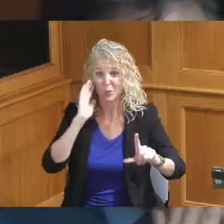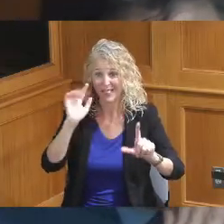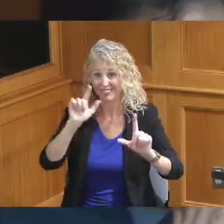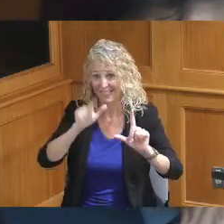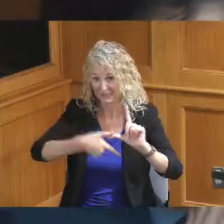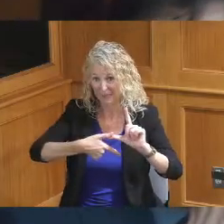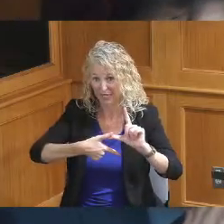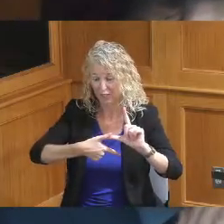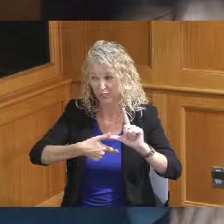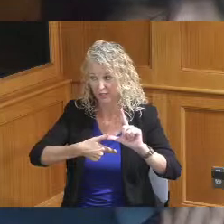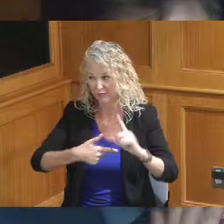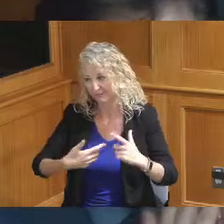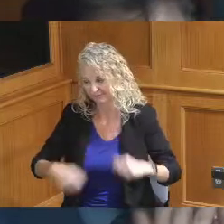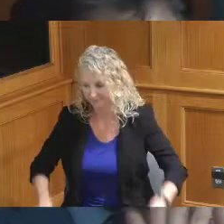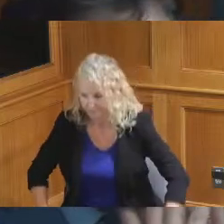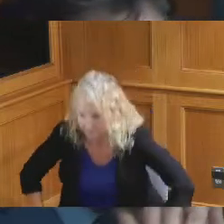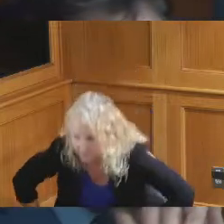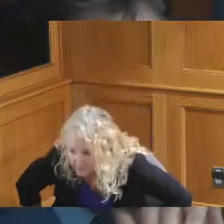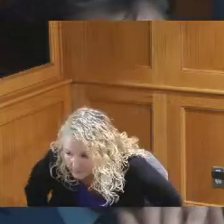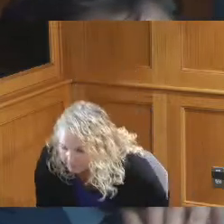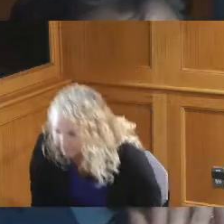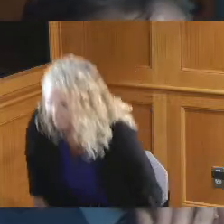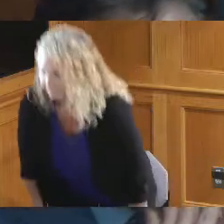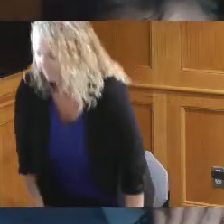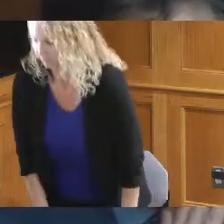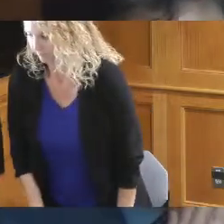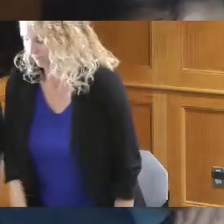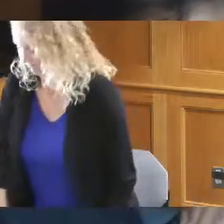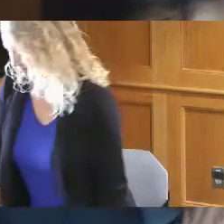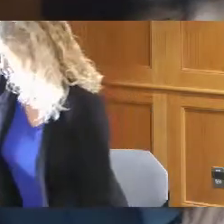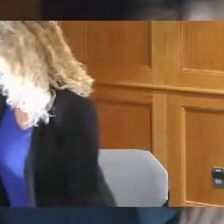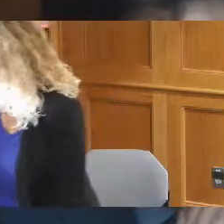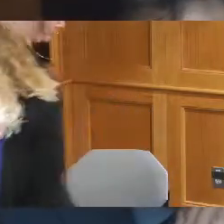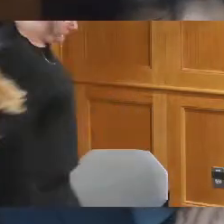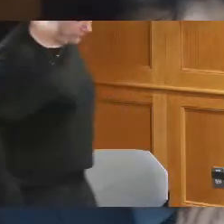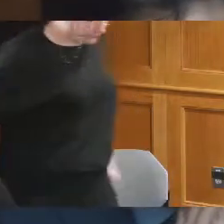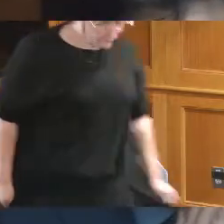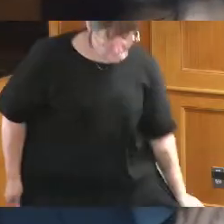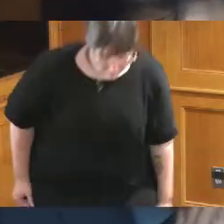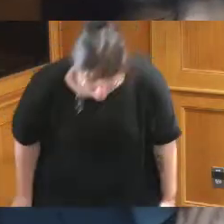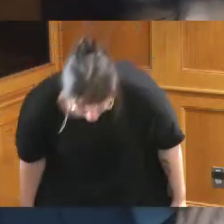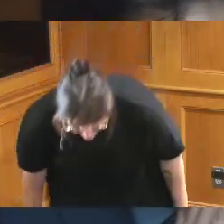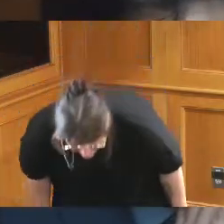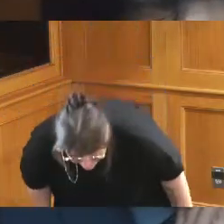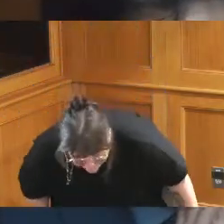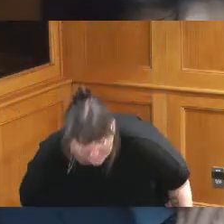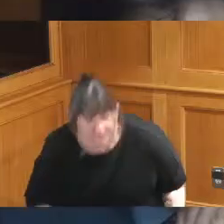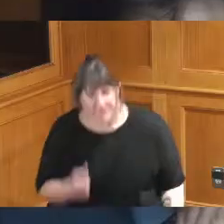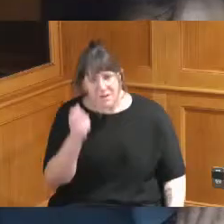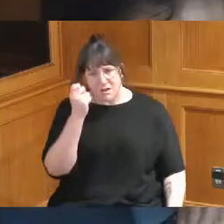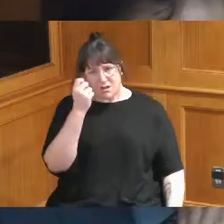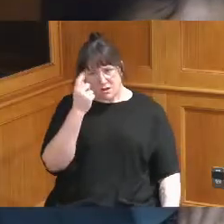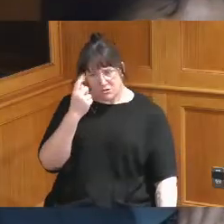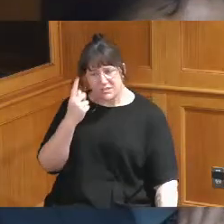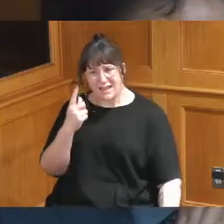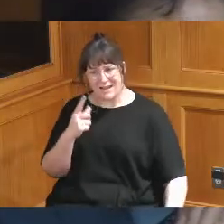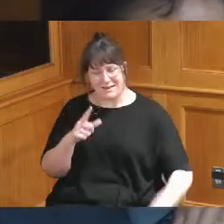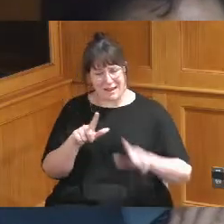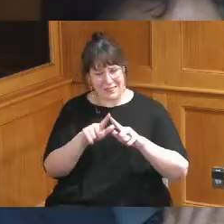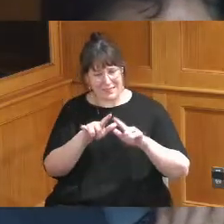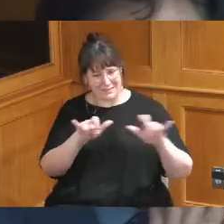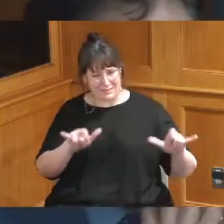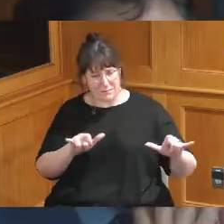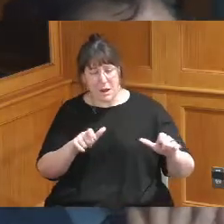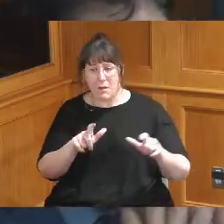Ballpark. So that means the Bengals lease and the Reds lease, if we go with this timeline, would